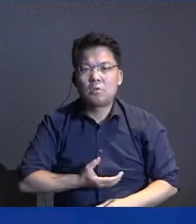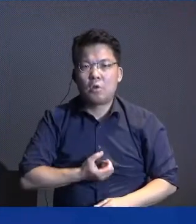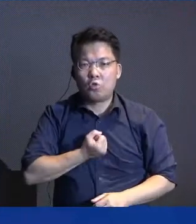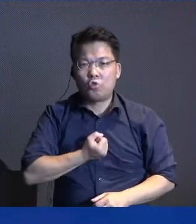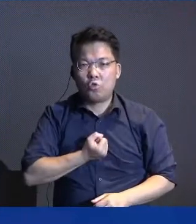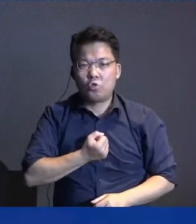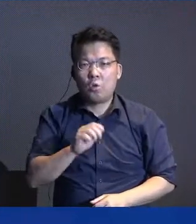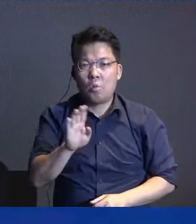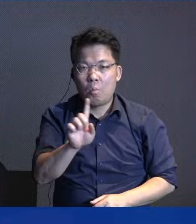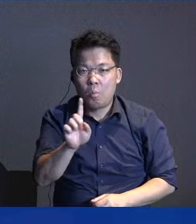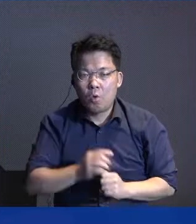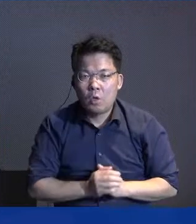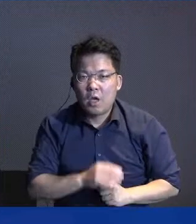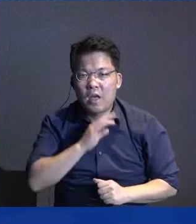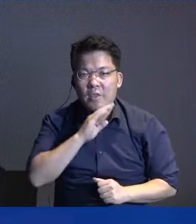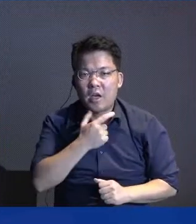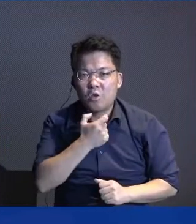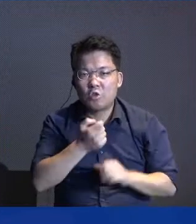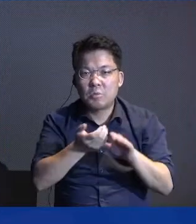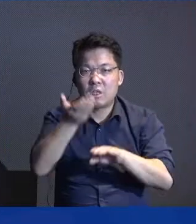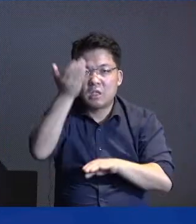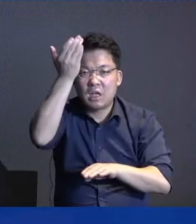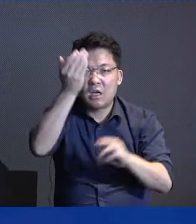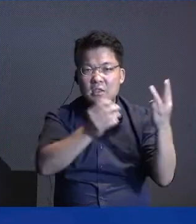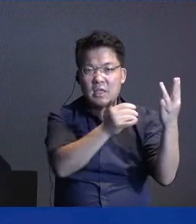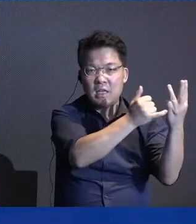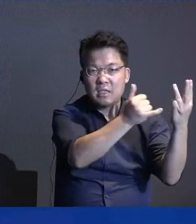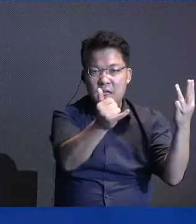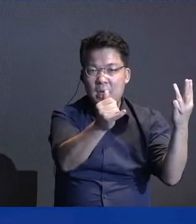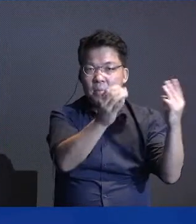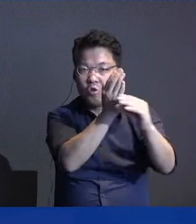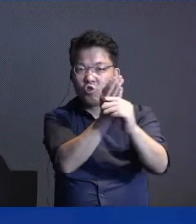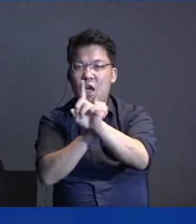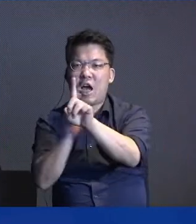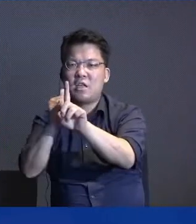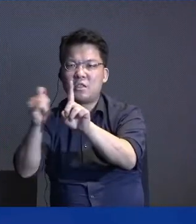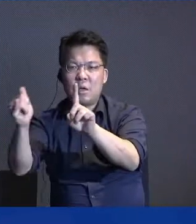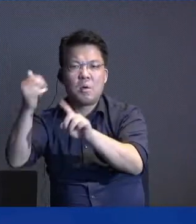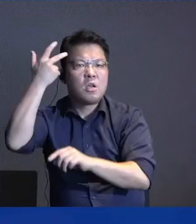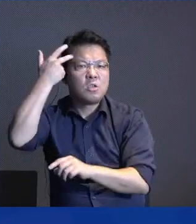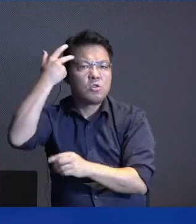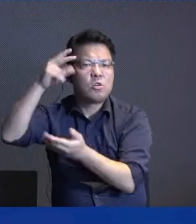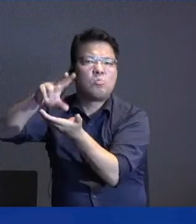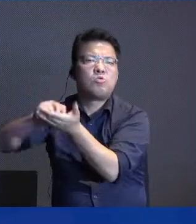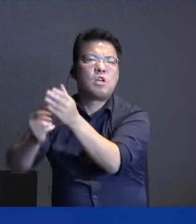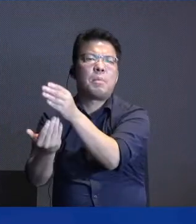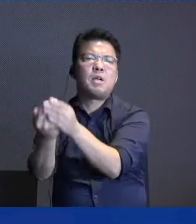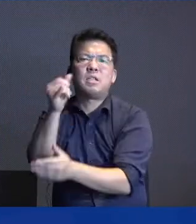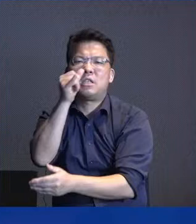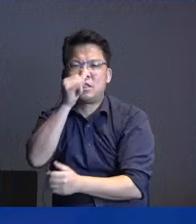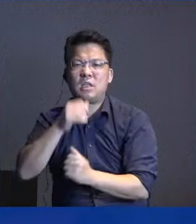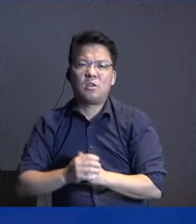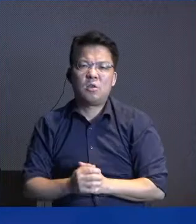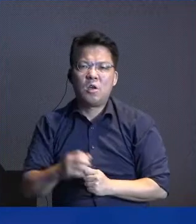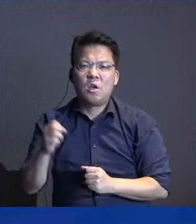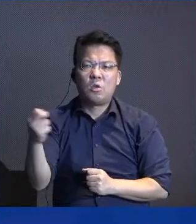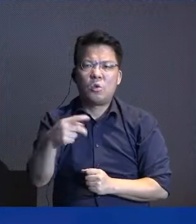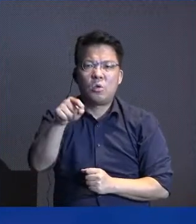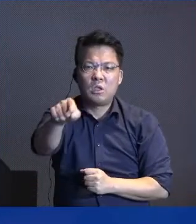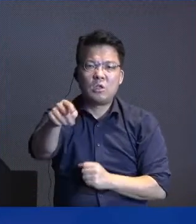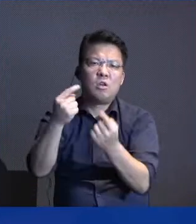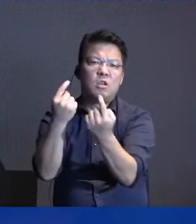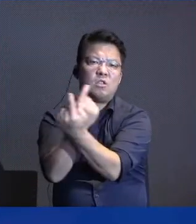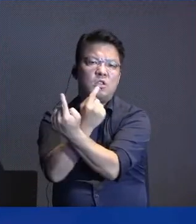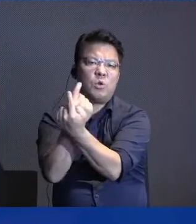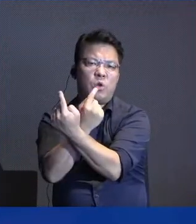condition which may be detected or not. The other important factor is treatment gap. So out of every 100 individuals